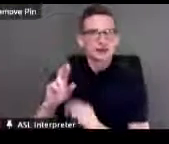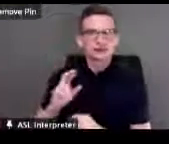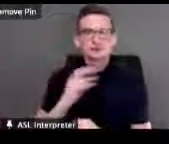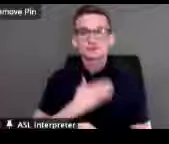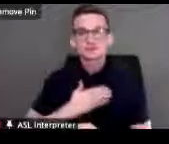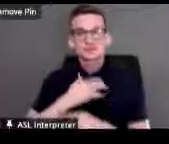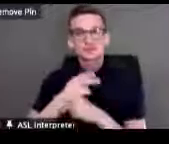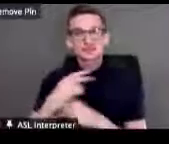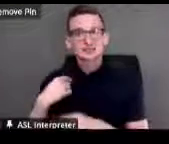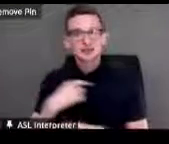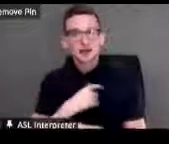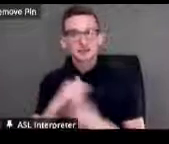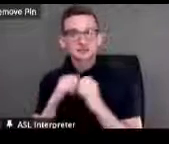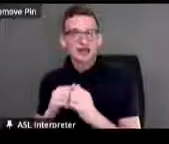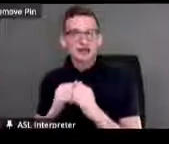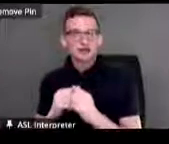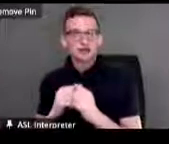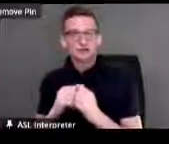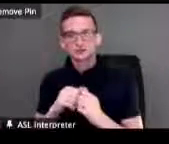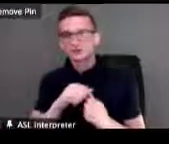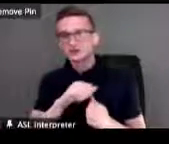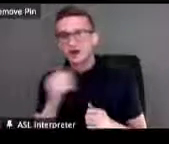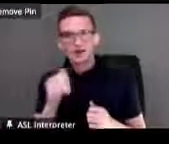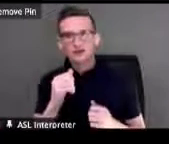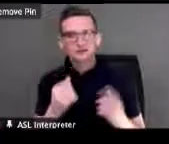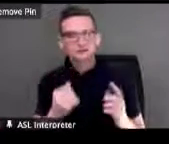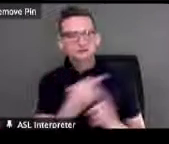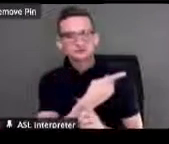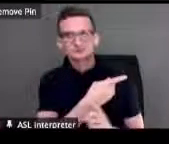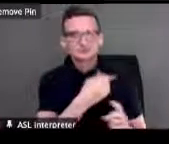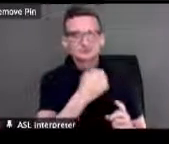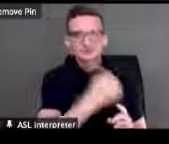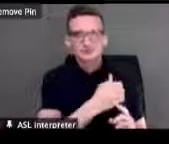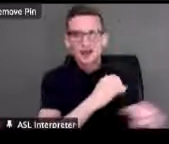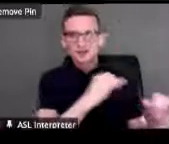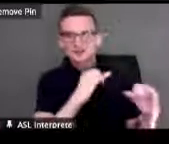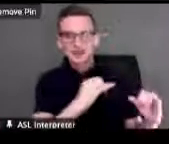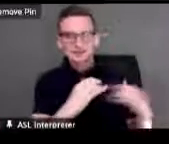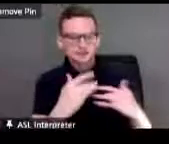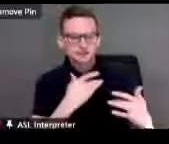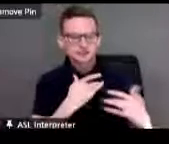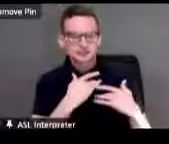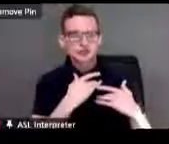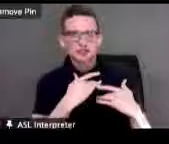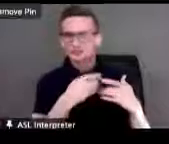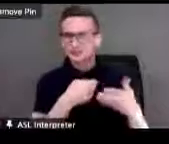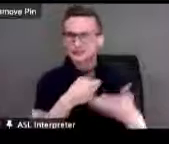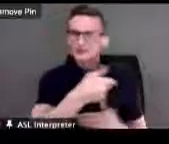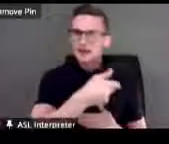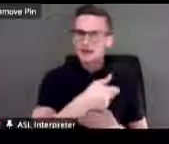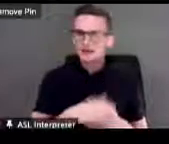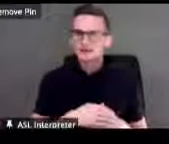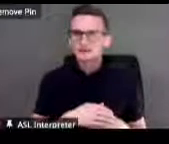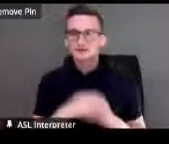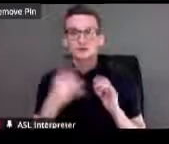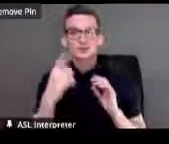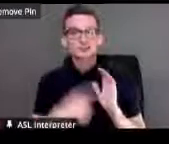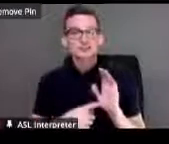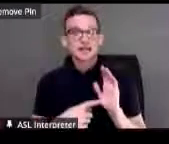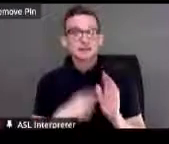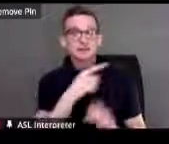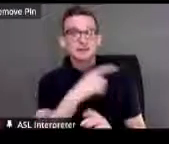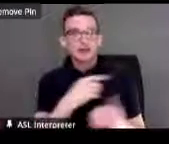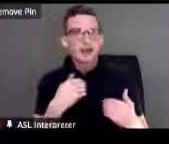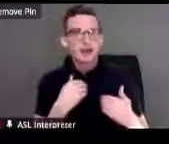outliers who do not have these same common interests and concerns. For example, they have nearby access to urban areas